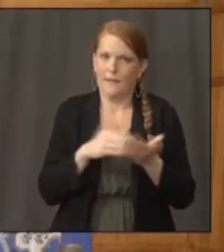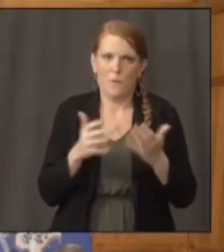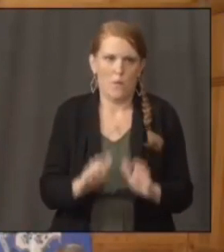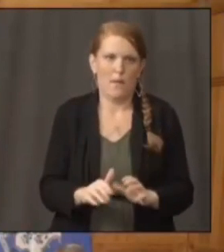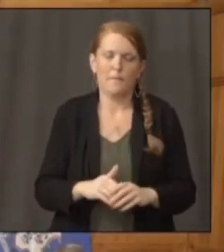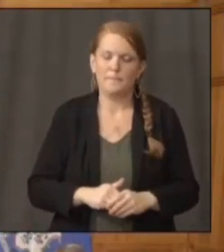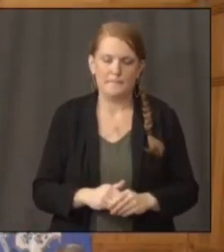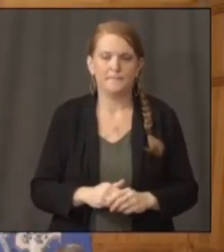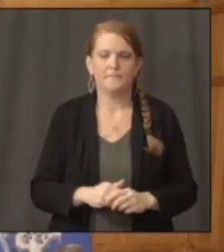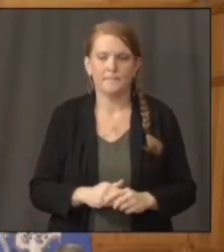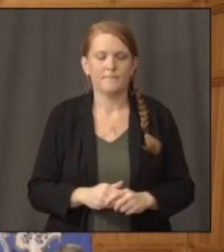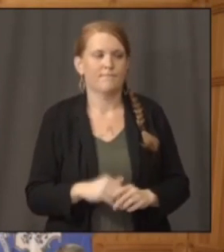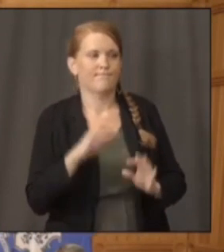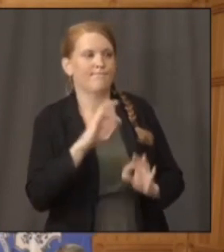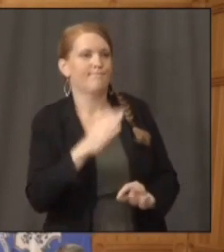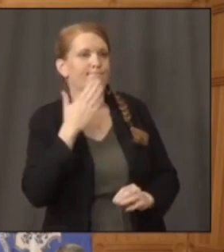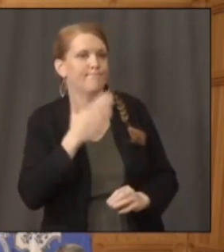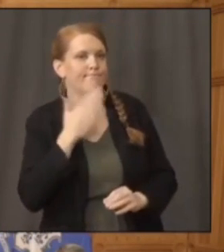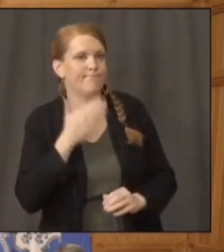Thank you very much.